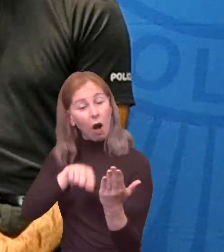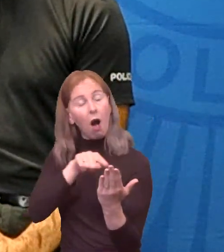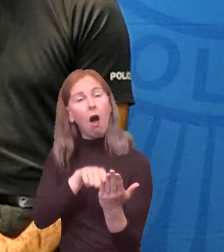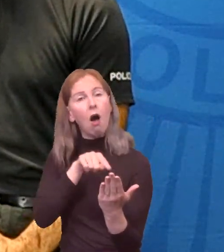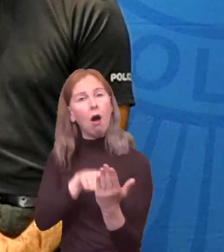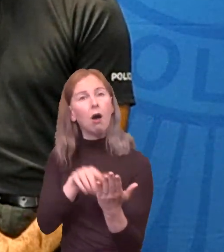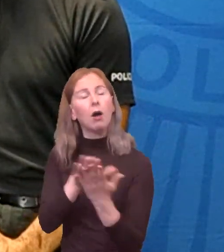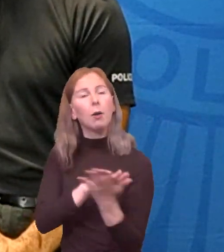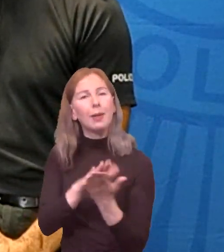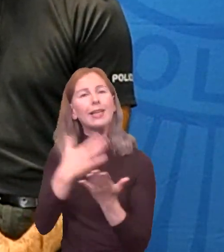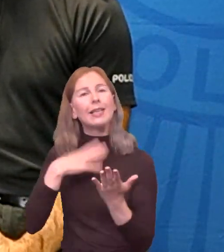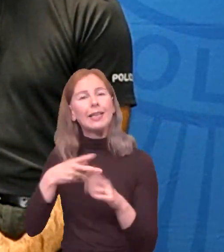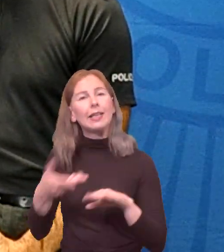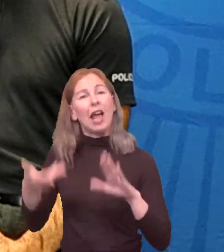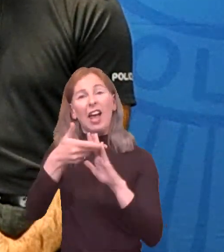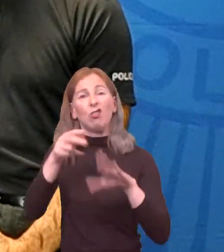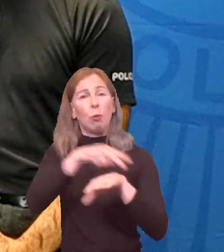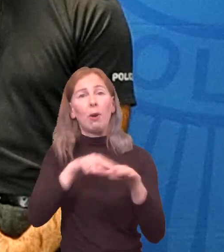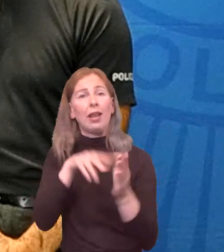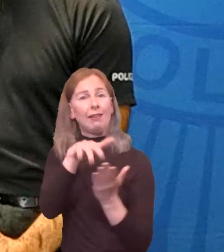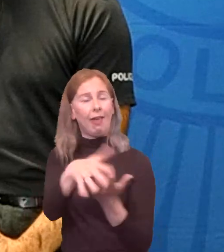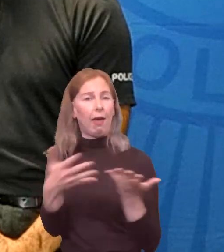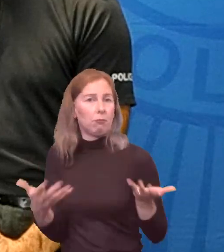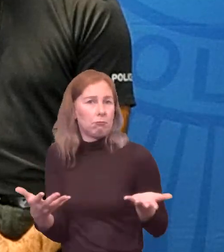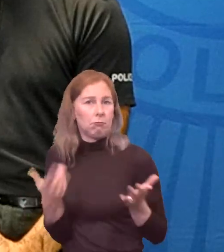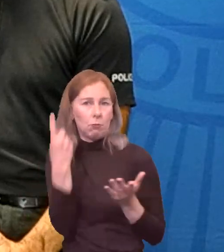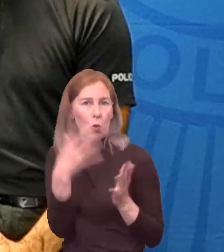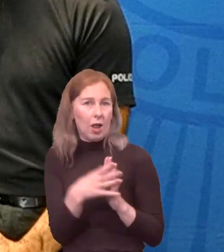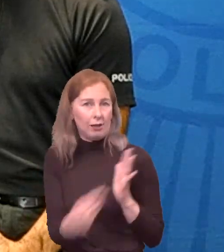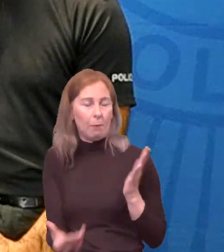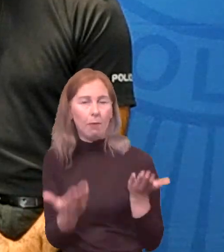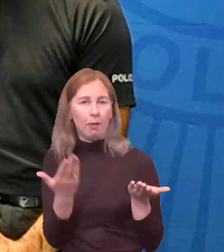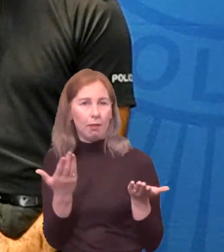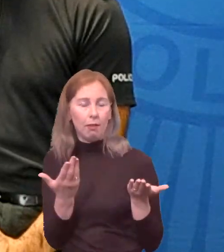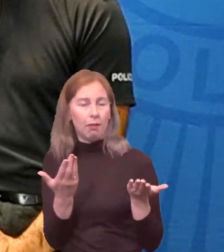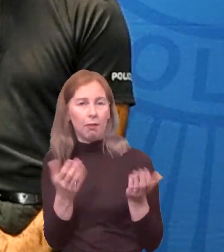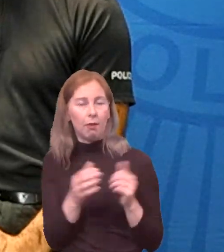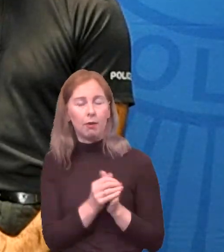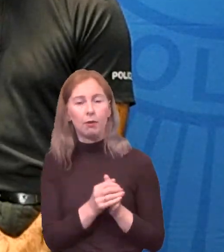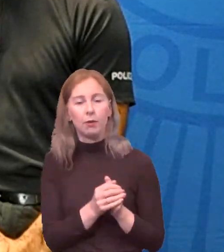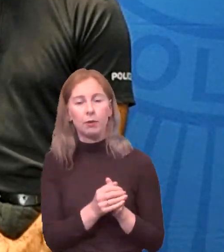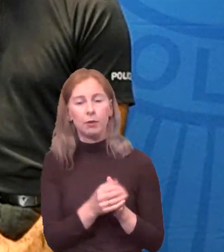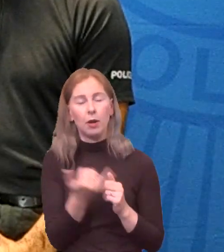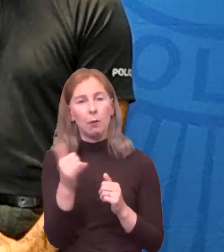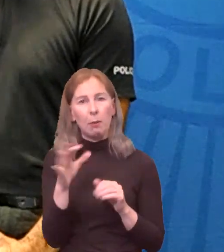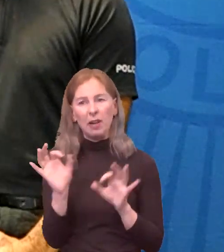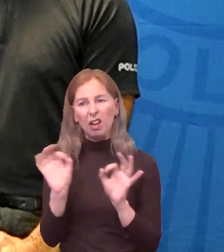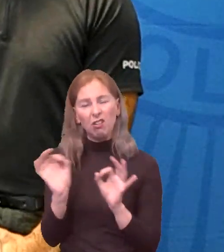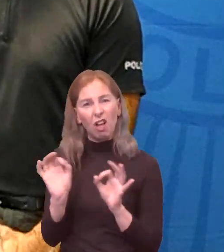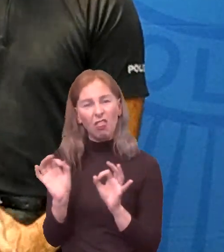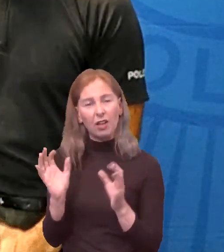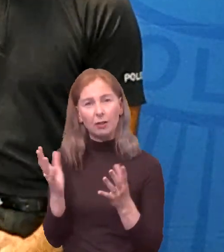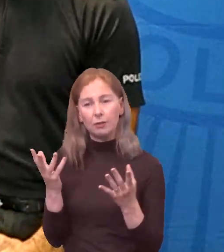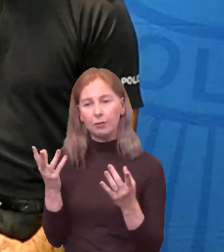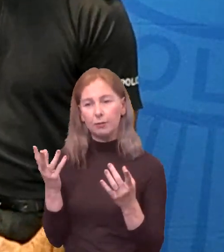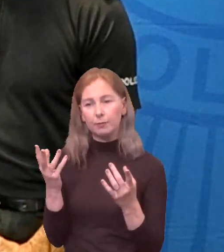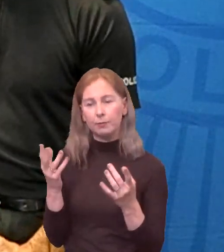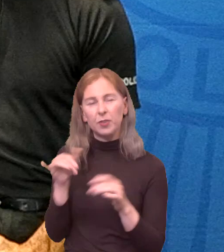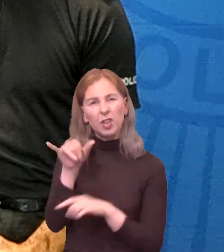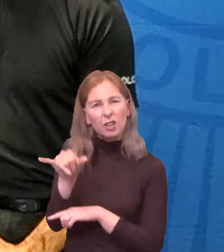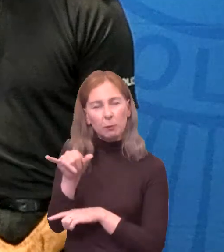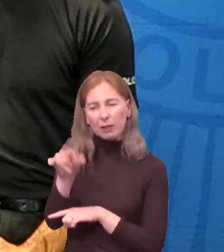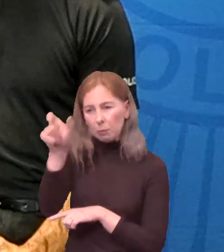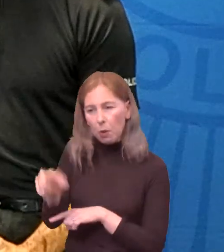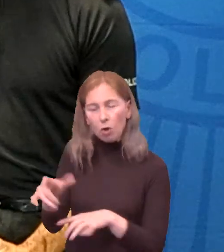into a certain area. So even if we can't do anything about it because there's no suspect, etc., we really, really want to know about